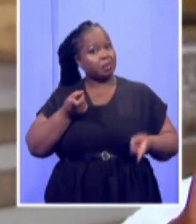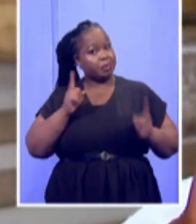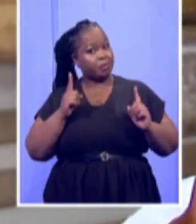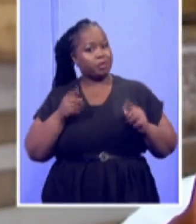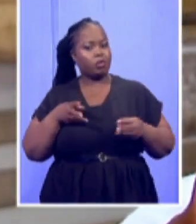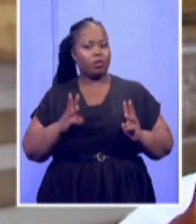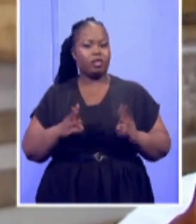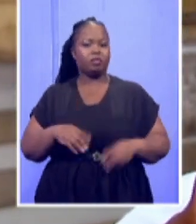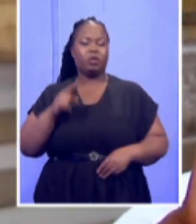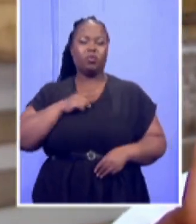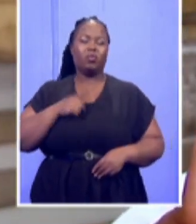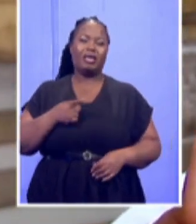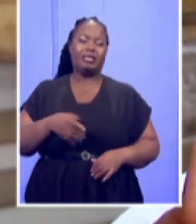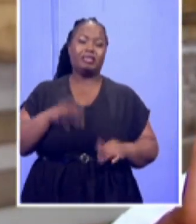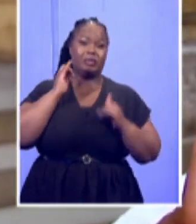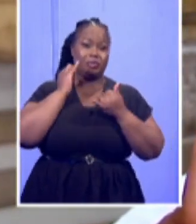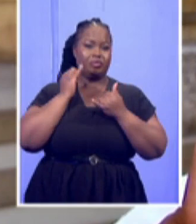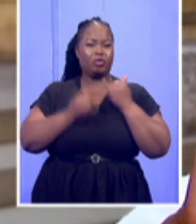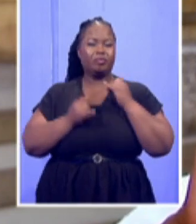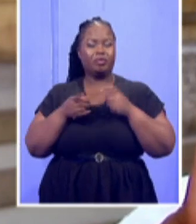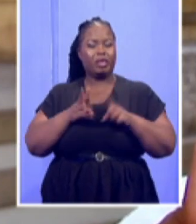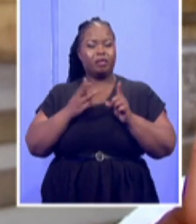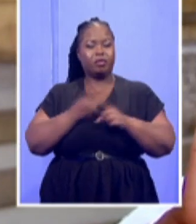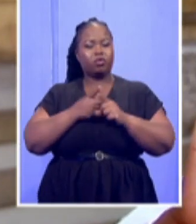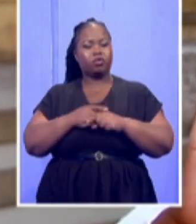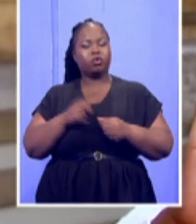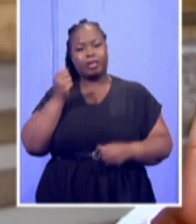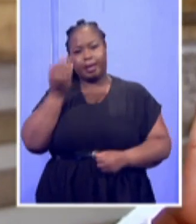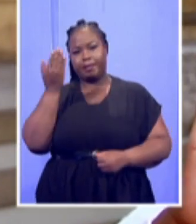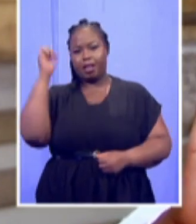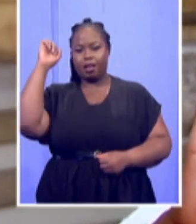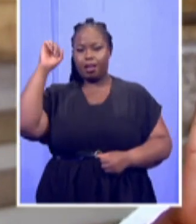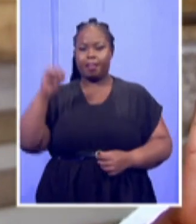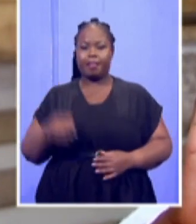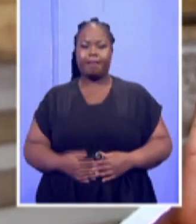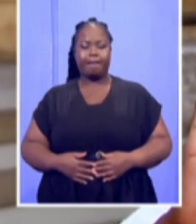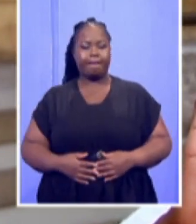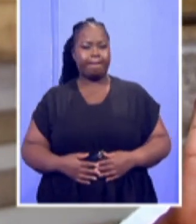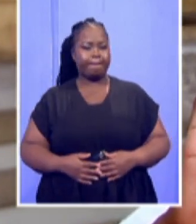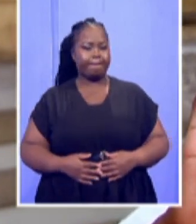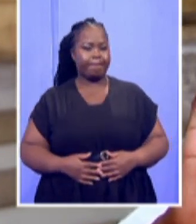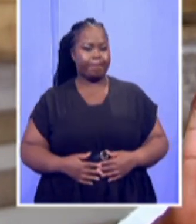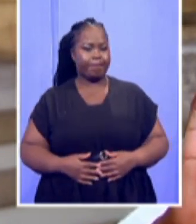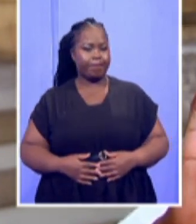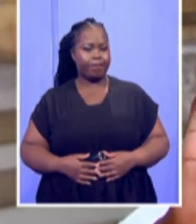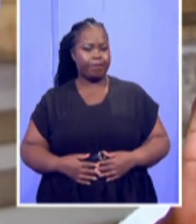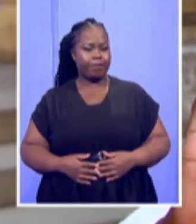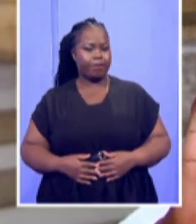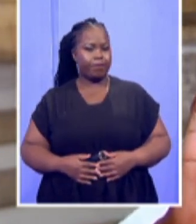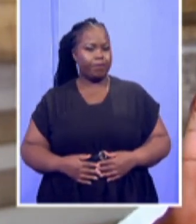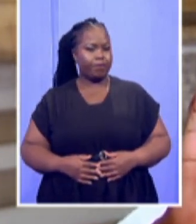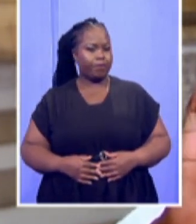It's a slippery slope, and that's why we will file an appeal. And when you say there